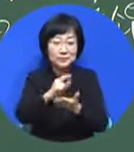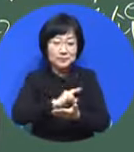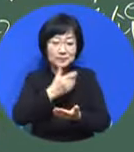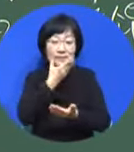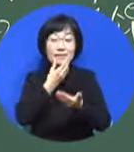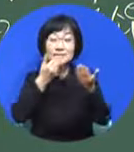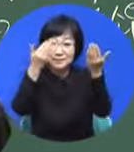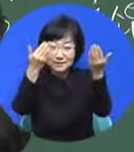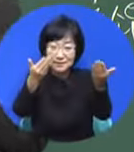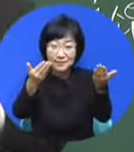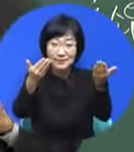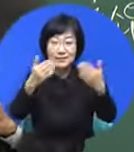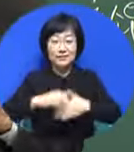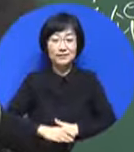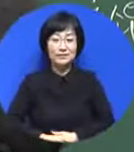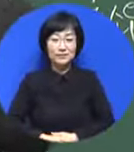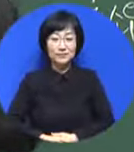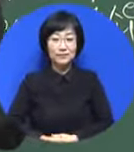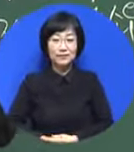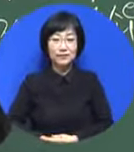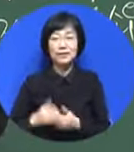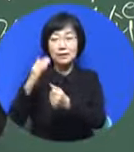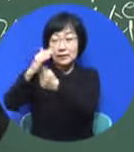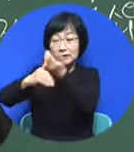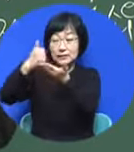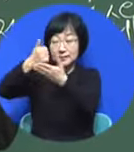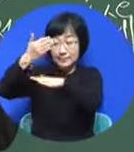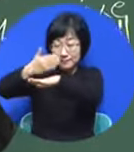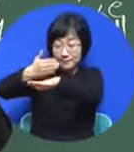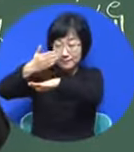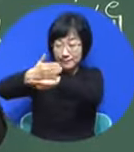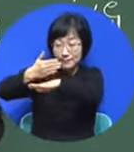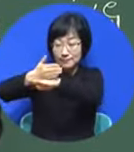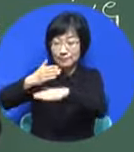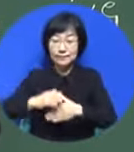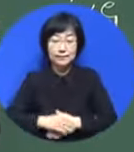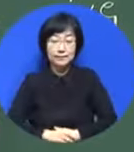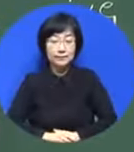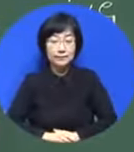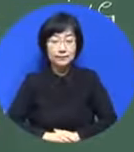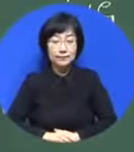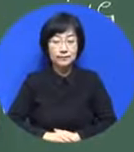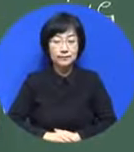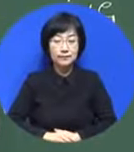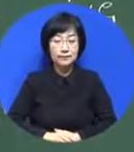May I bless you all in the name of the Lord that you would be God's witnesses. Lord, we thank you.